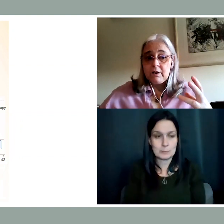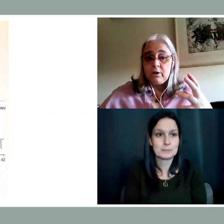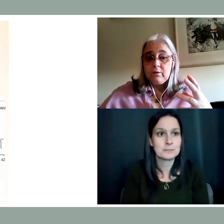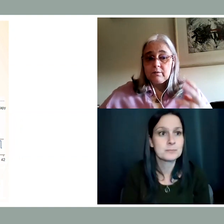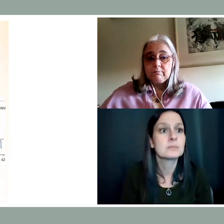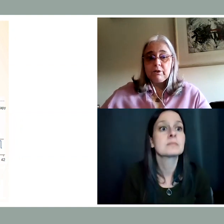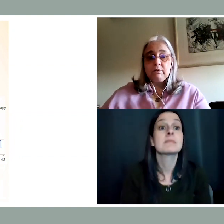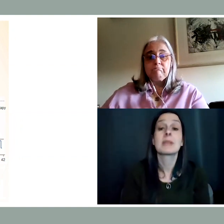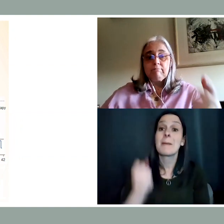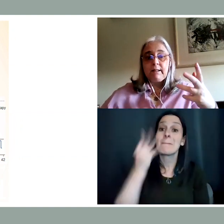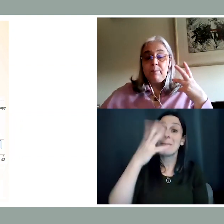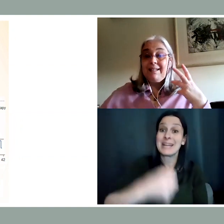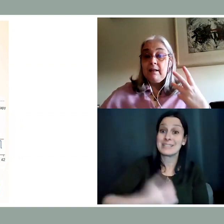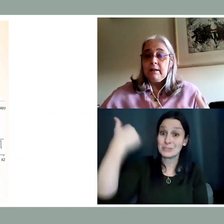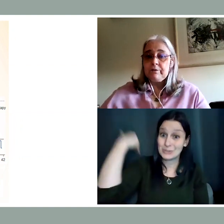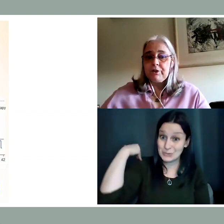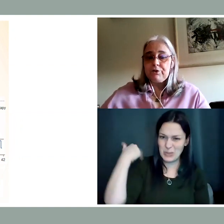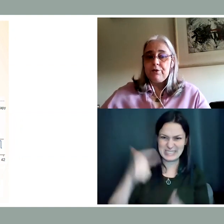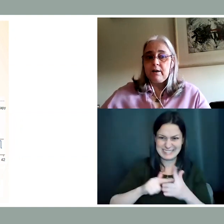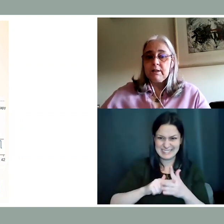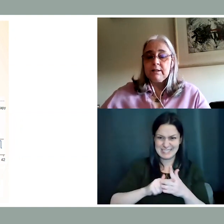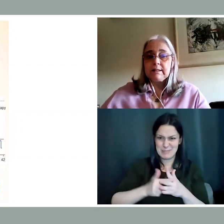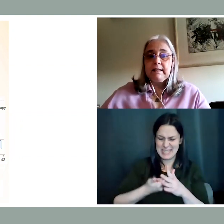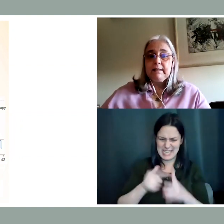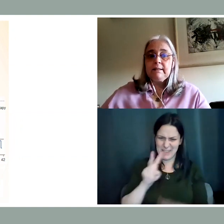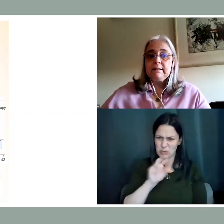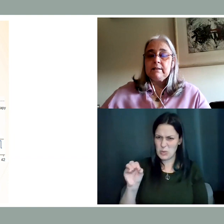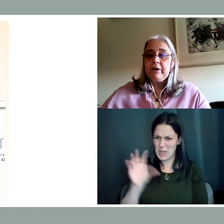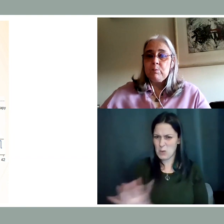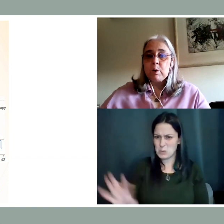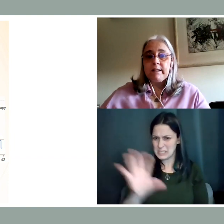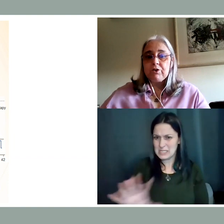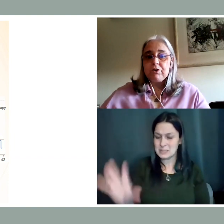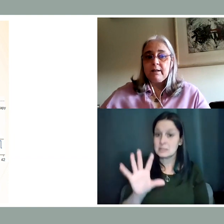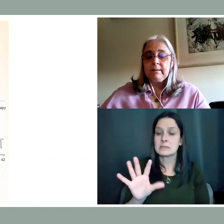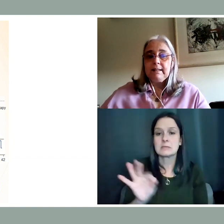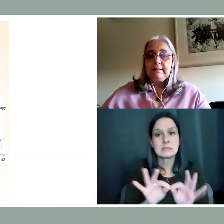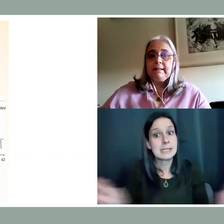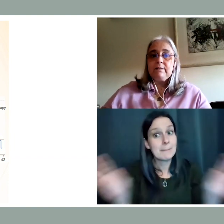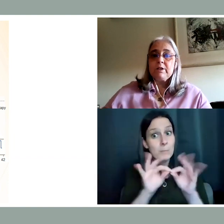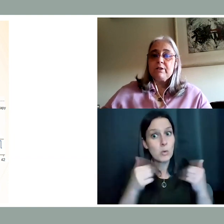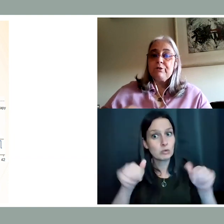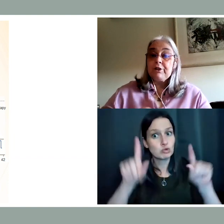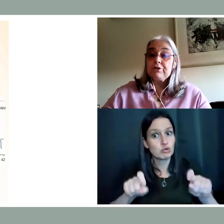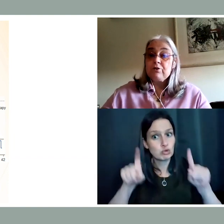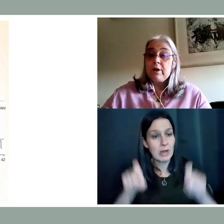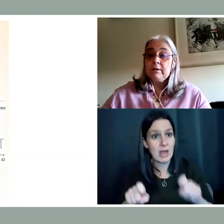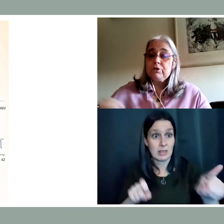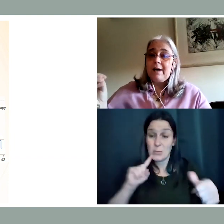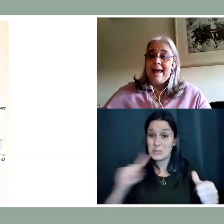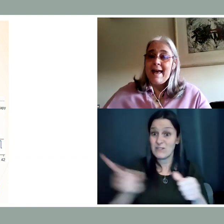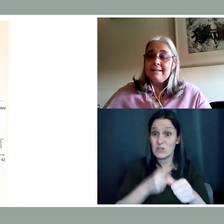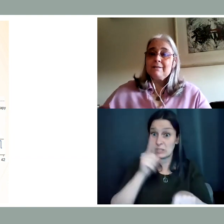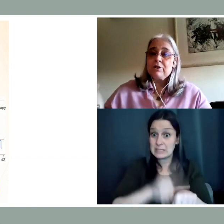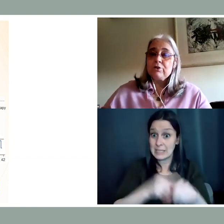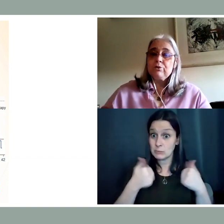Many years ago, so in the beginning of the 2000s, this is a very important trial that was the first trial